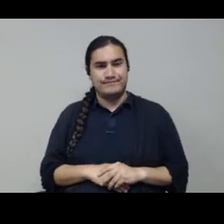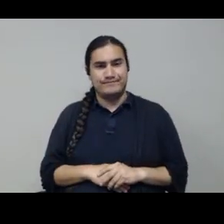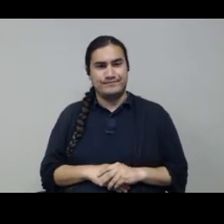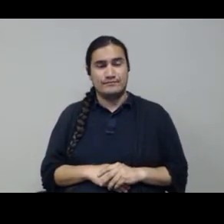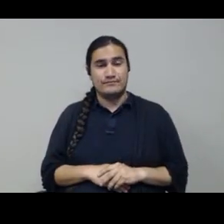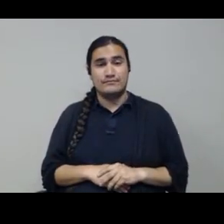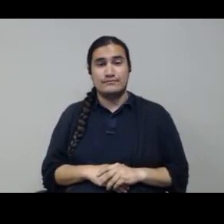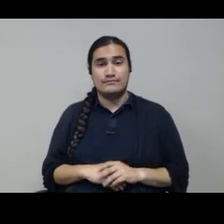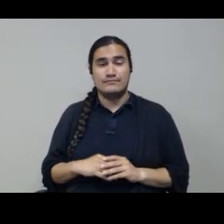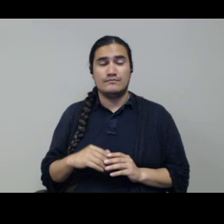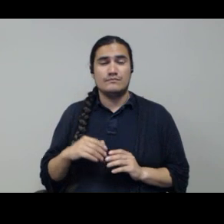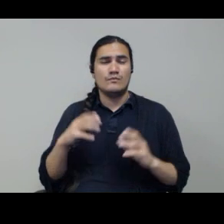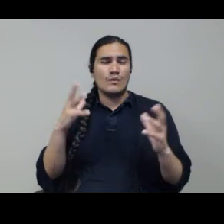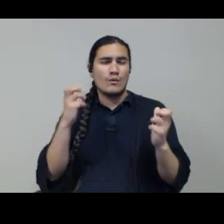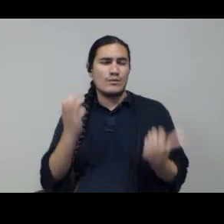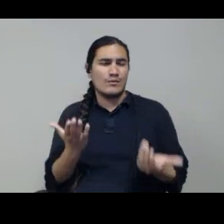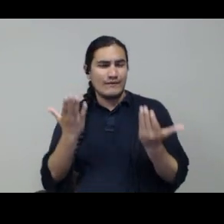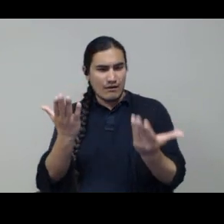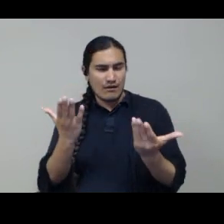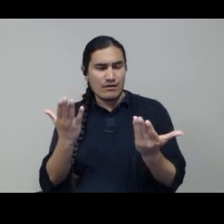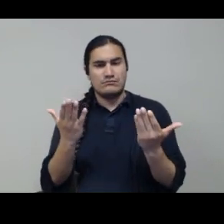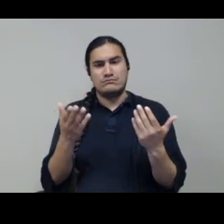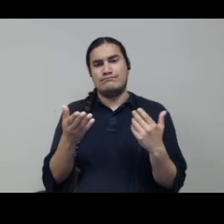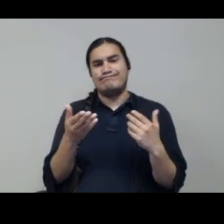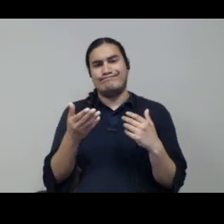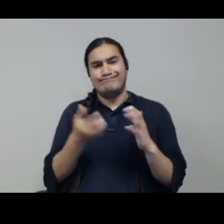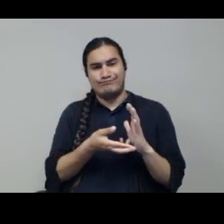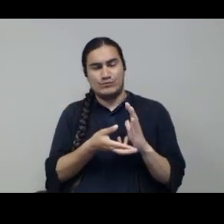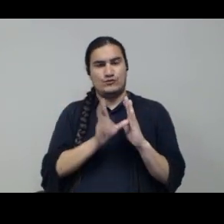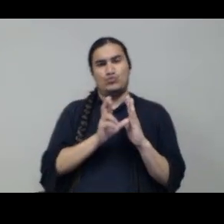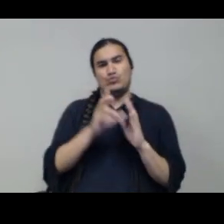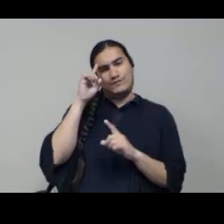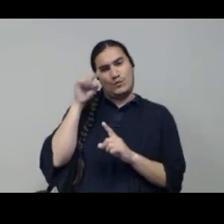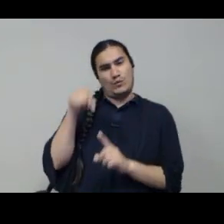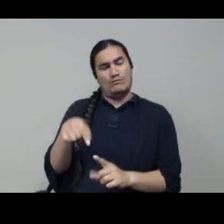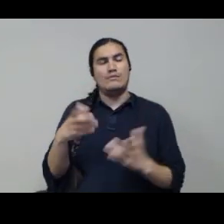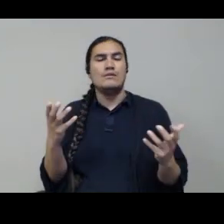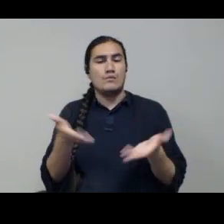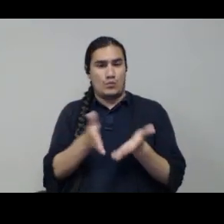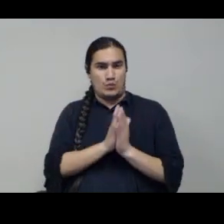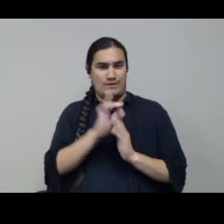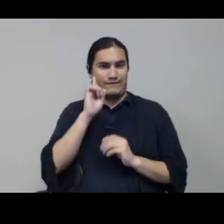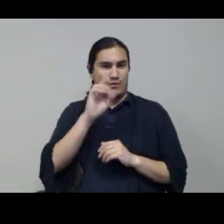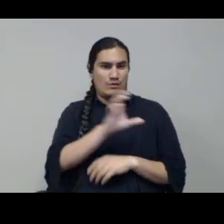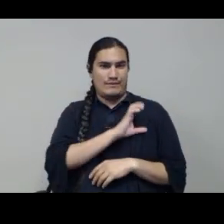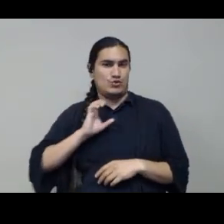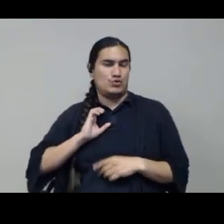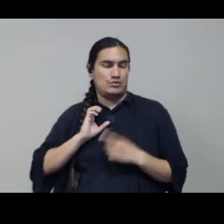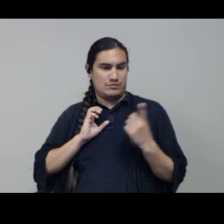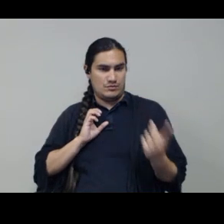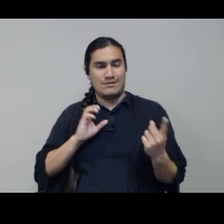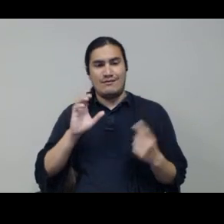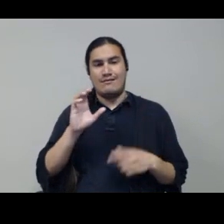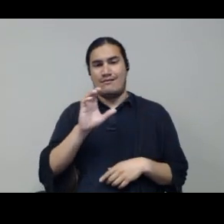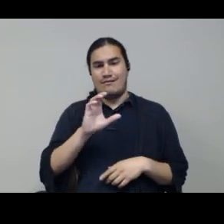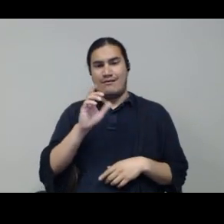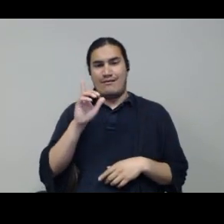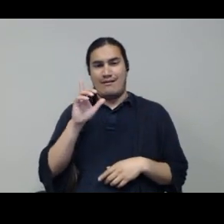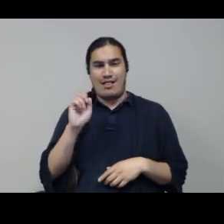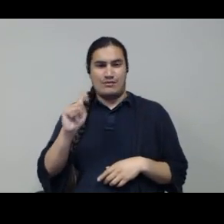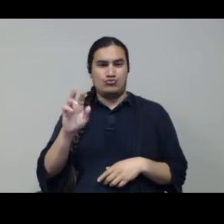I just did want to just provide a bit of a recap. So at the request of the Commission, Caltrans